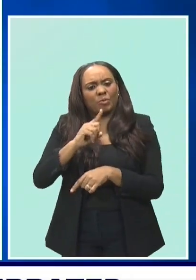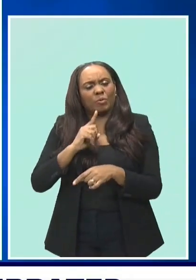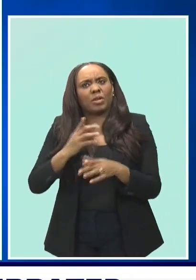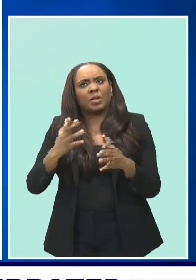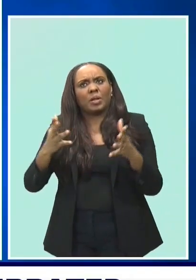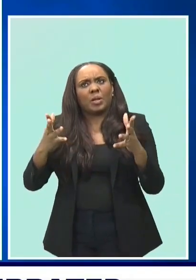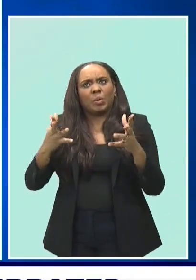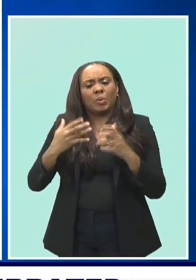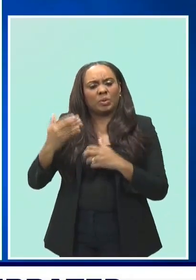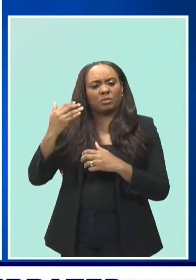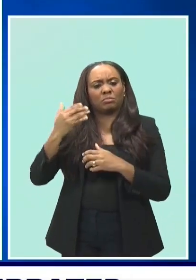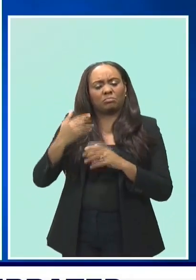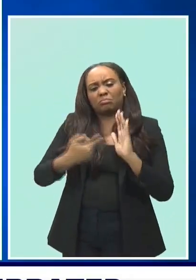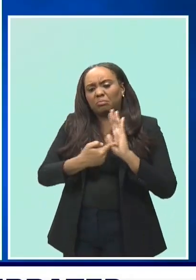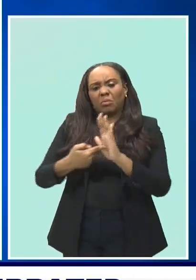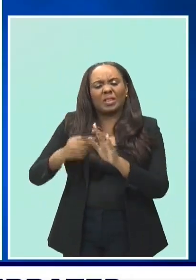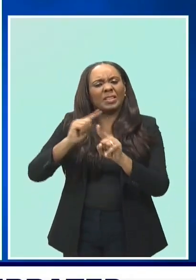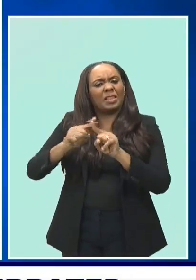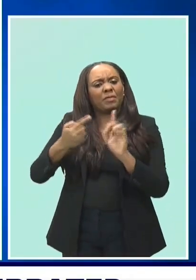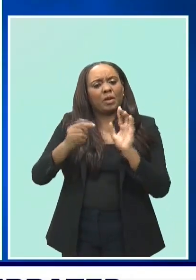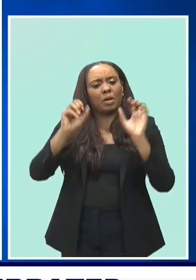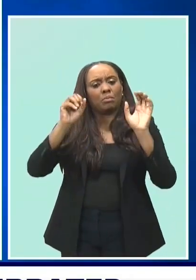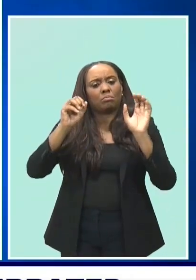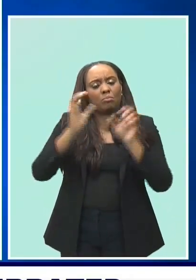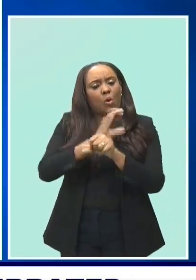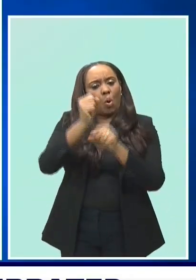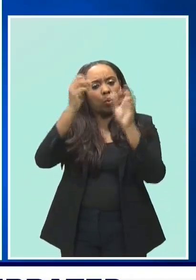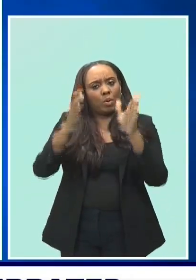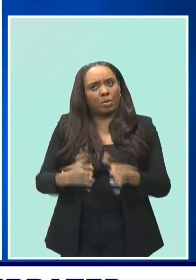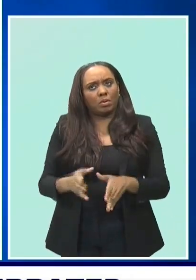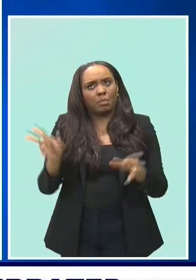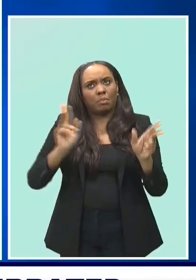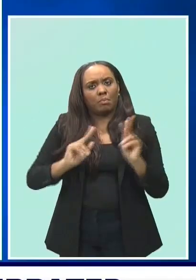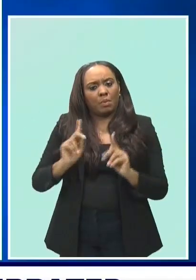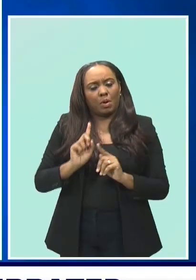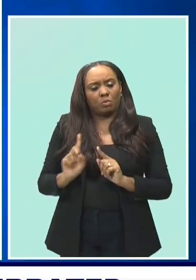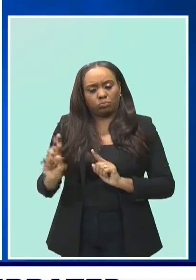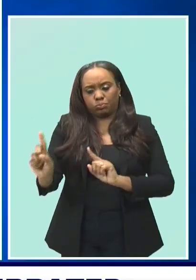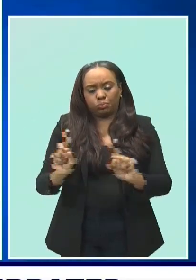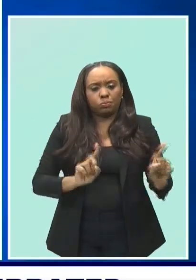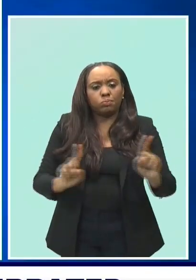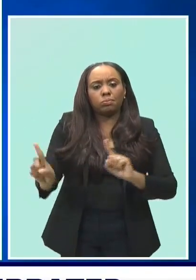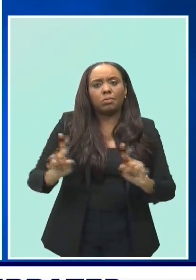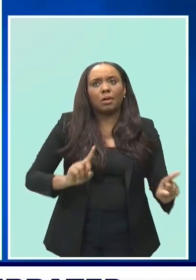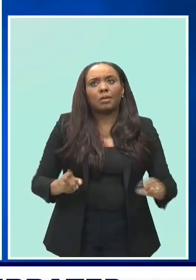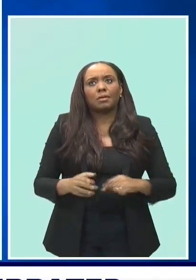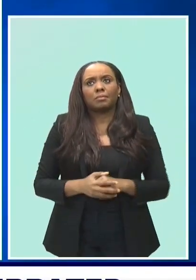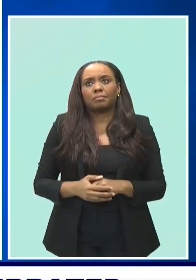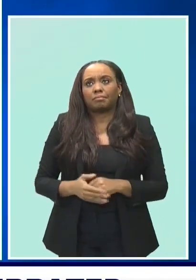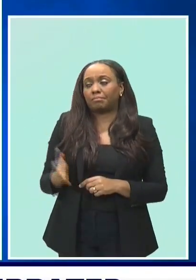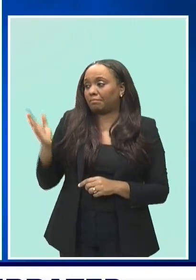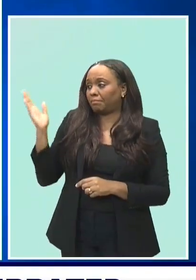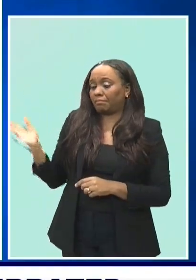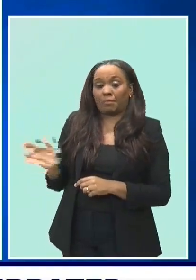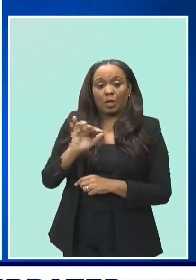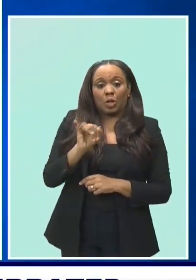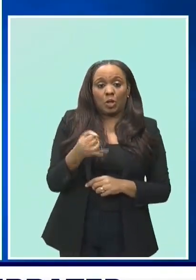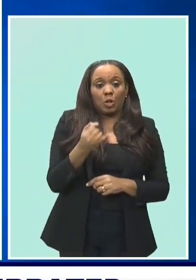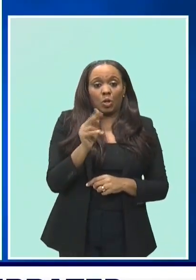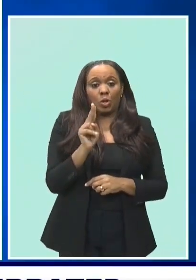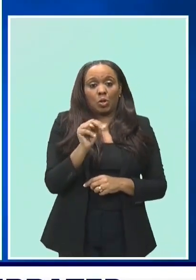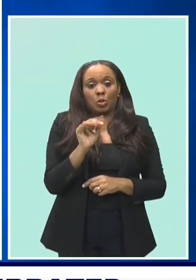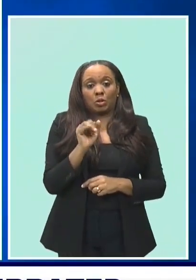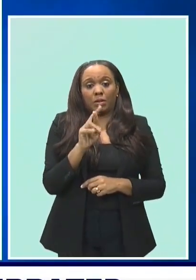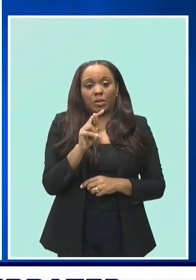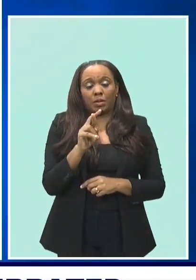categories following the Crop Over Festival were present to collect their awards. Among them, the Junior Monarch winners, the Pickety Crop